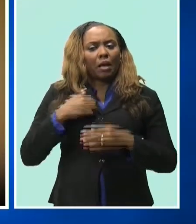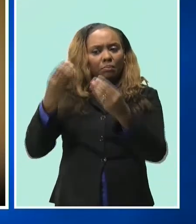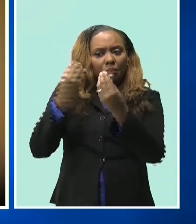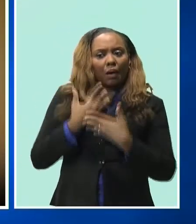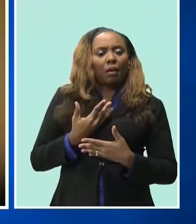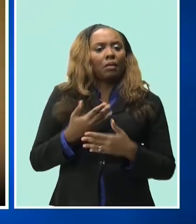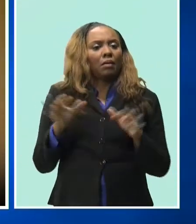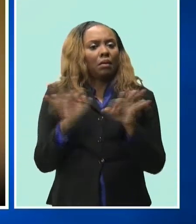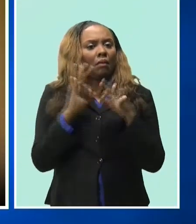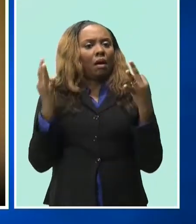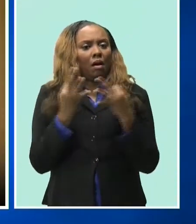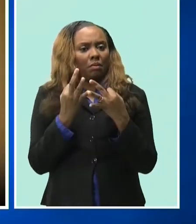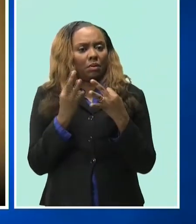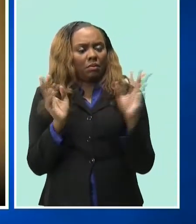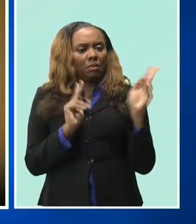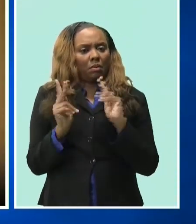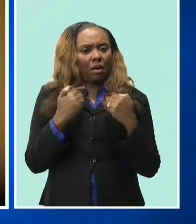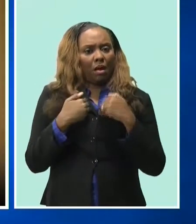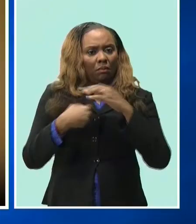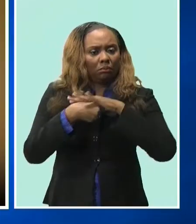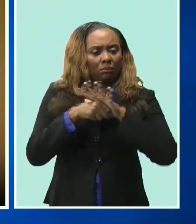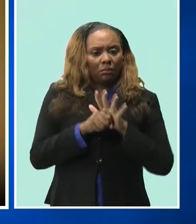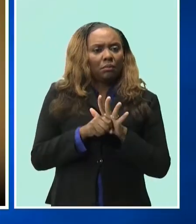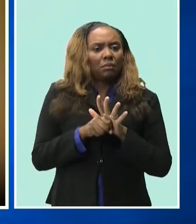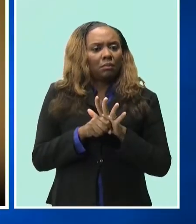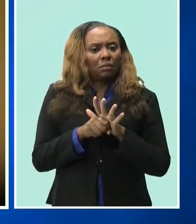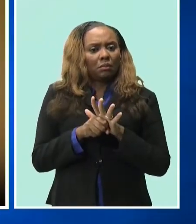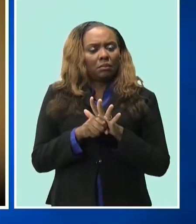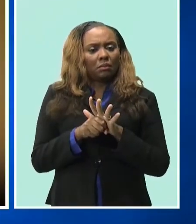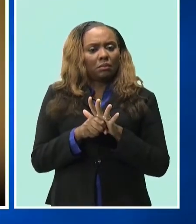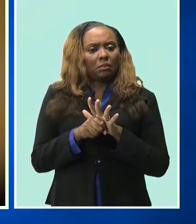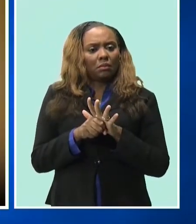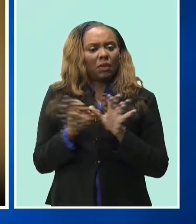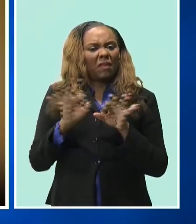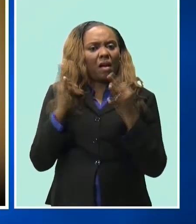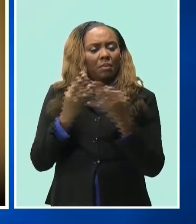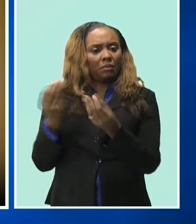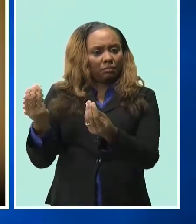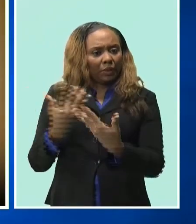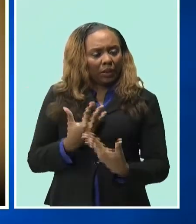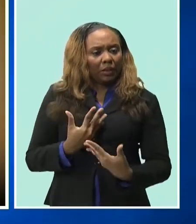the families of those affected by the virus